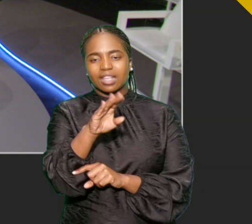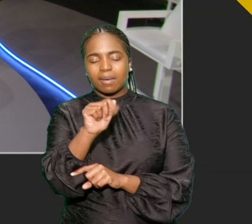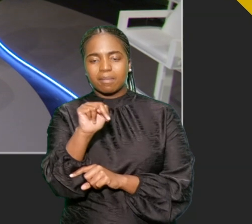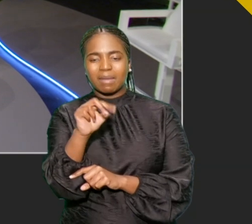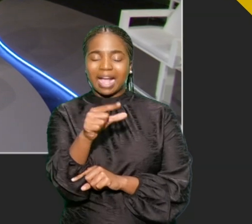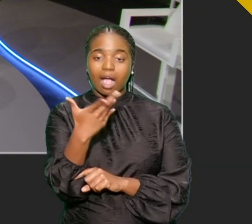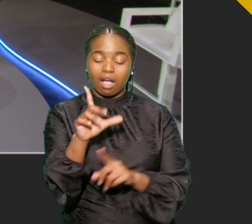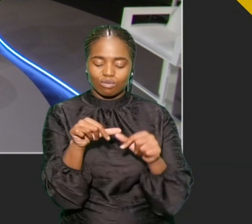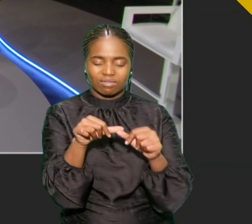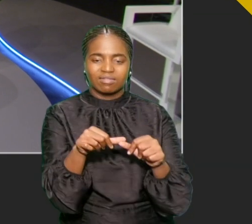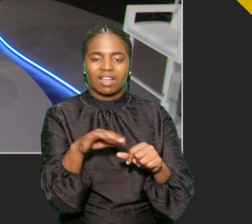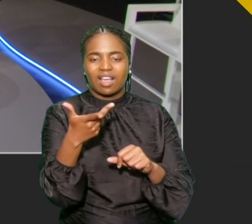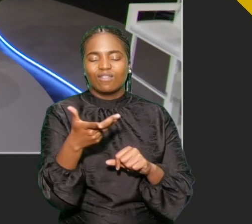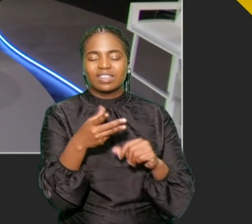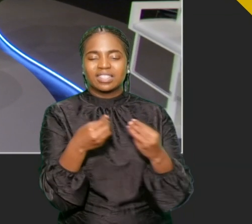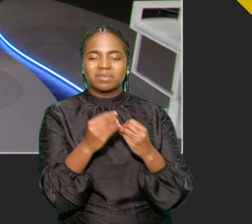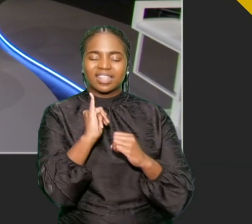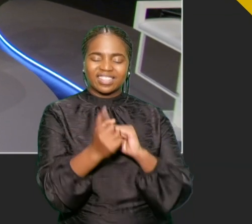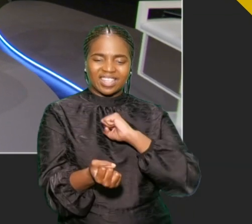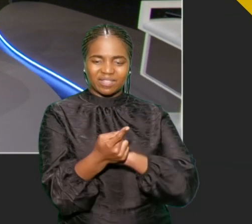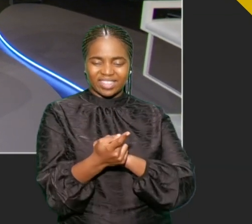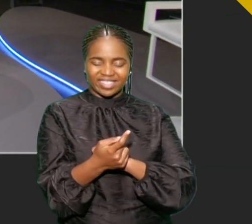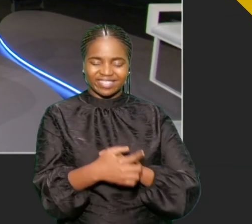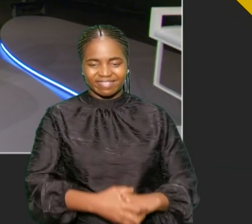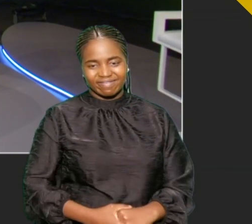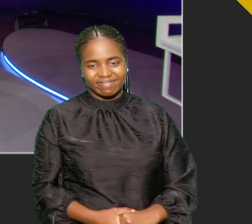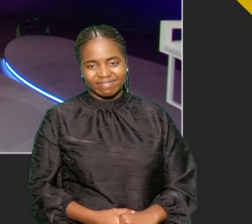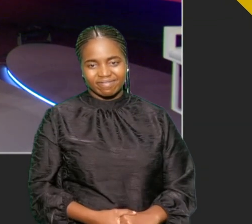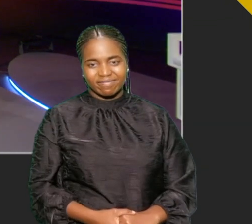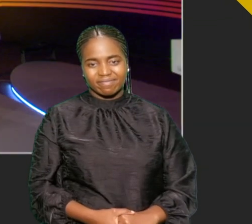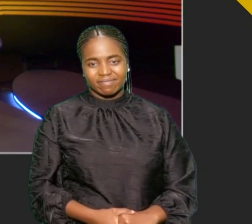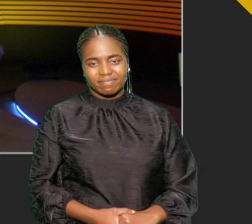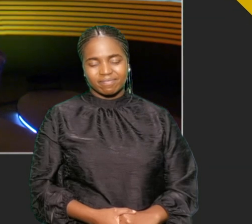does one move forward after a crisis? So do stay with us after Papajo.